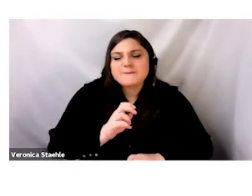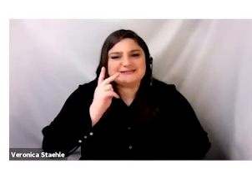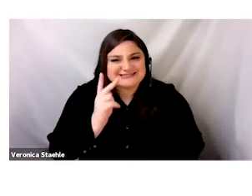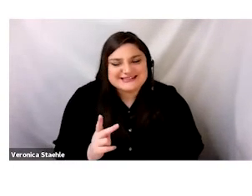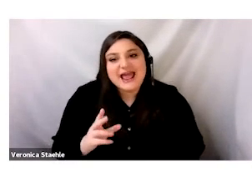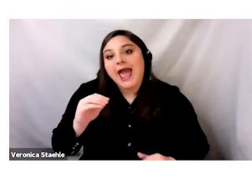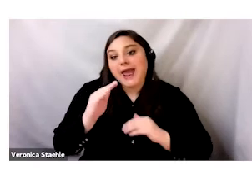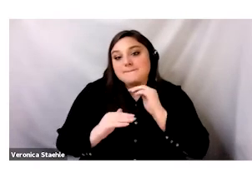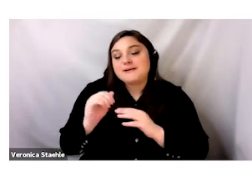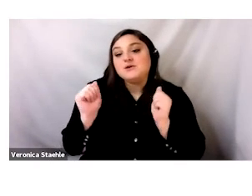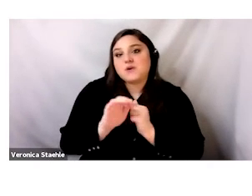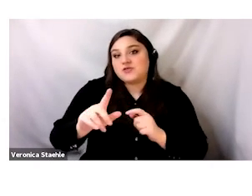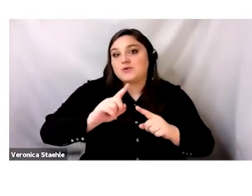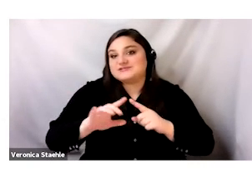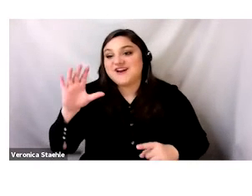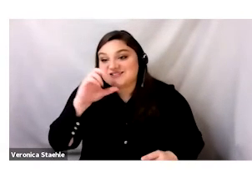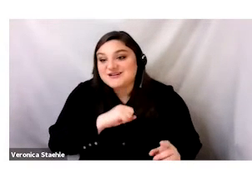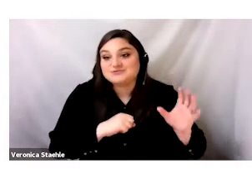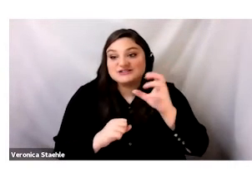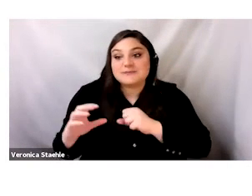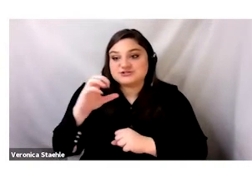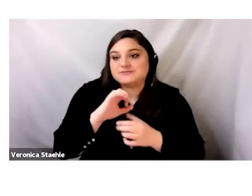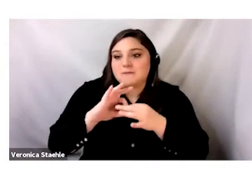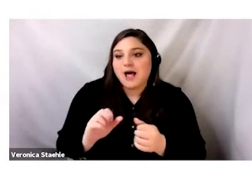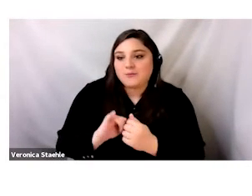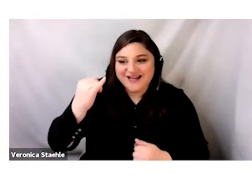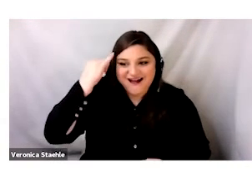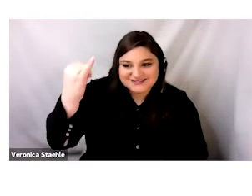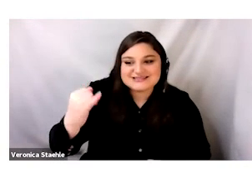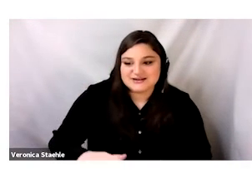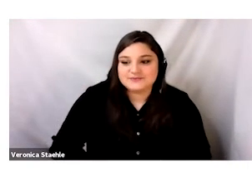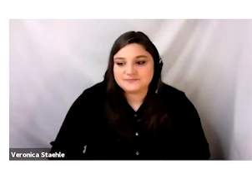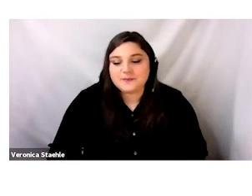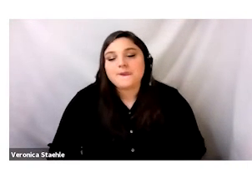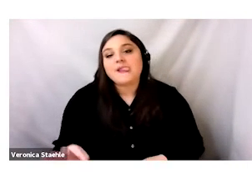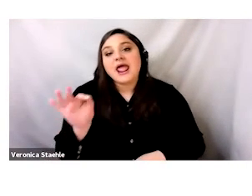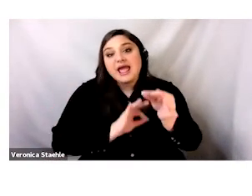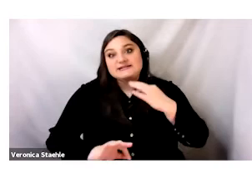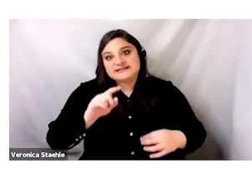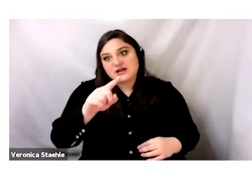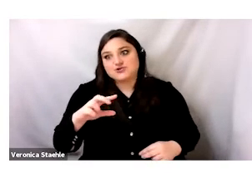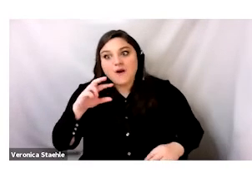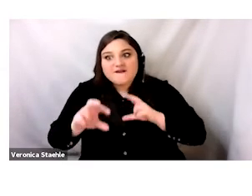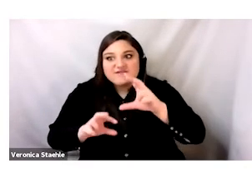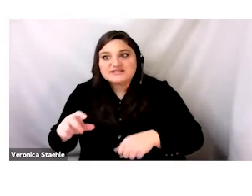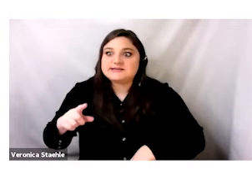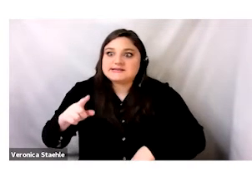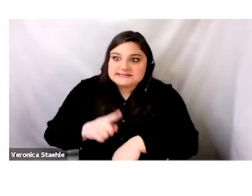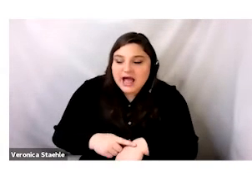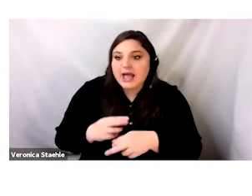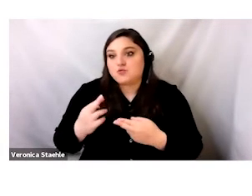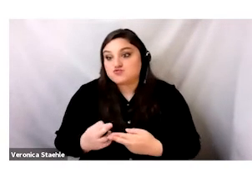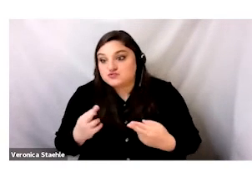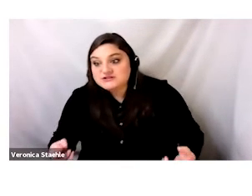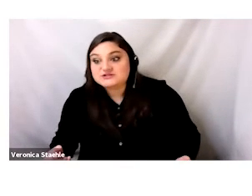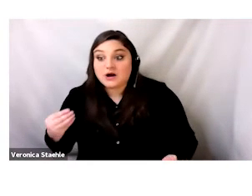different assumptions that you're looking to test around the idea, opposed to investing a lot of time, resources, funding, which